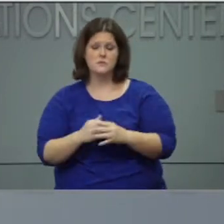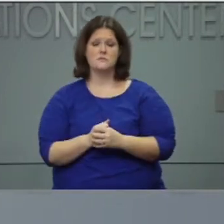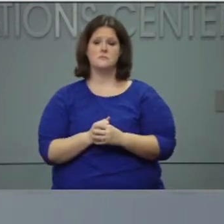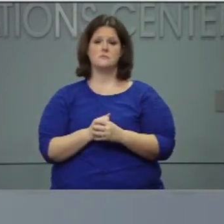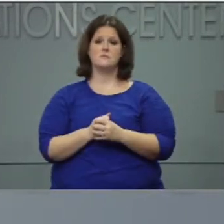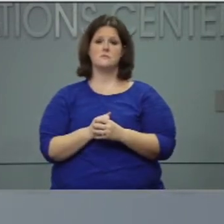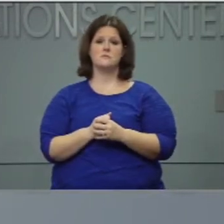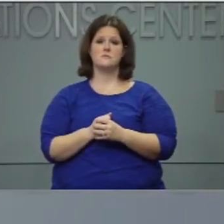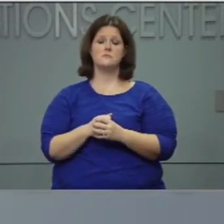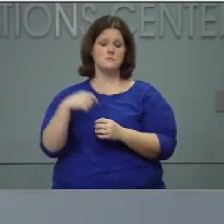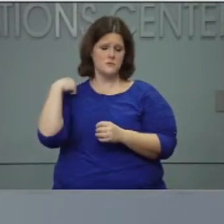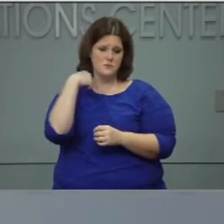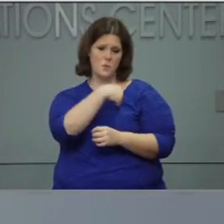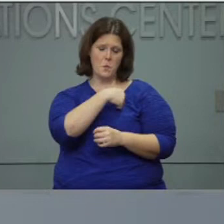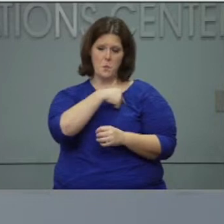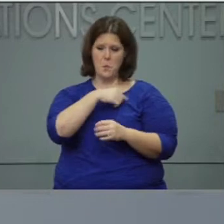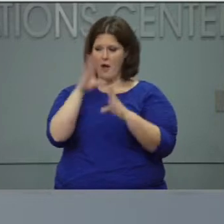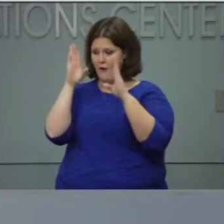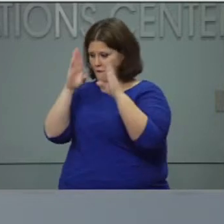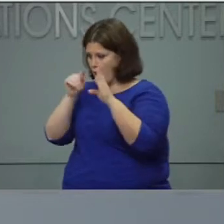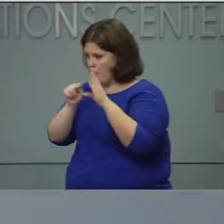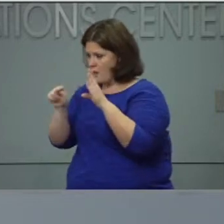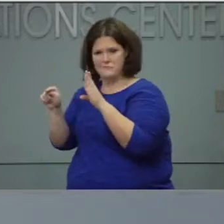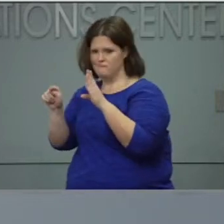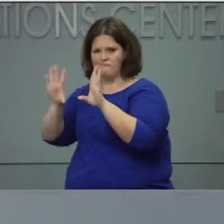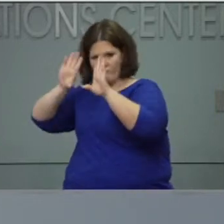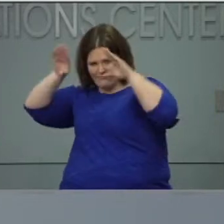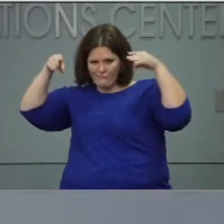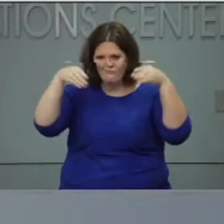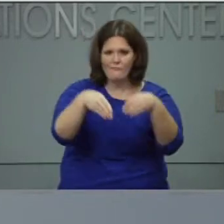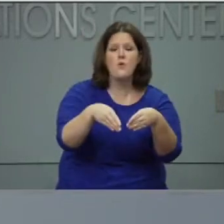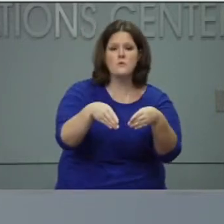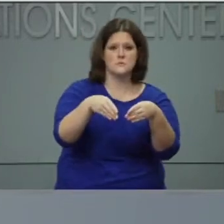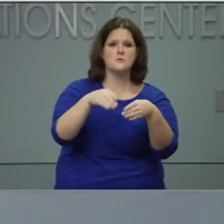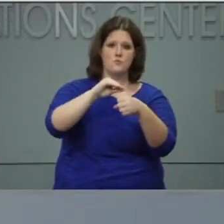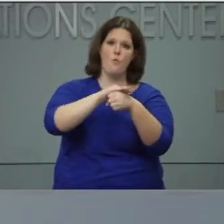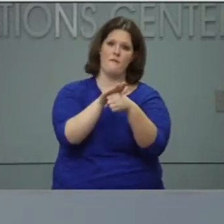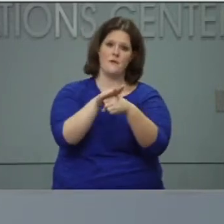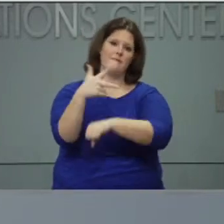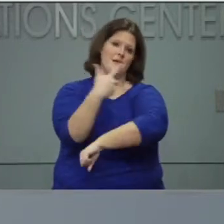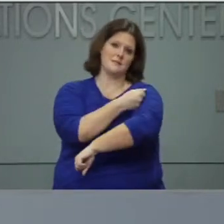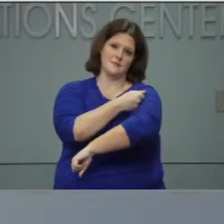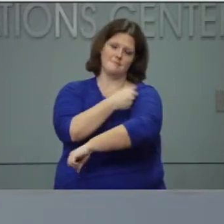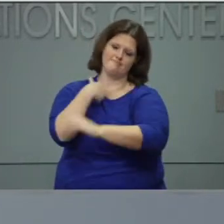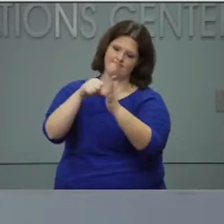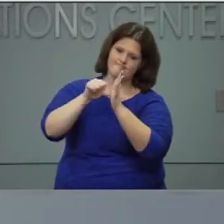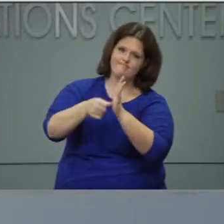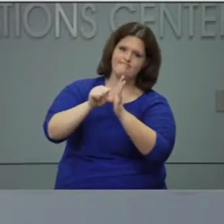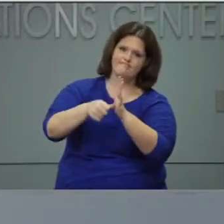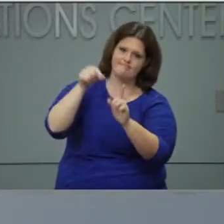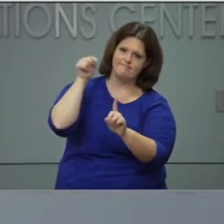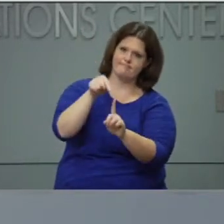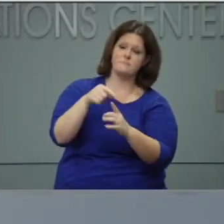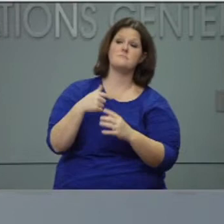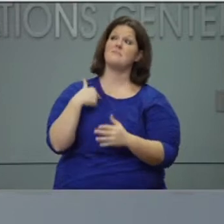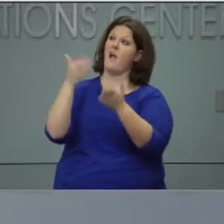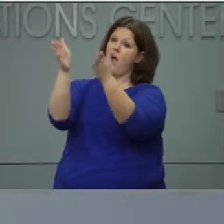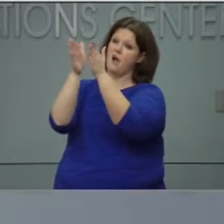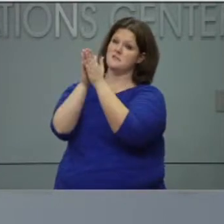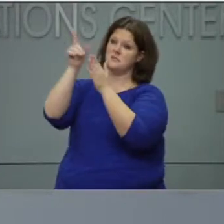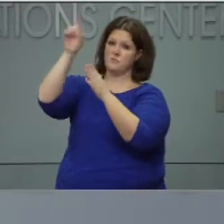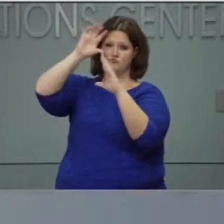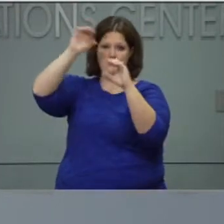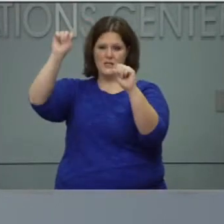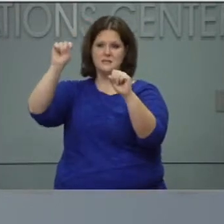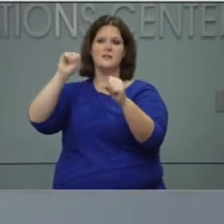and laser focus on the vaccination effort. I've asked the President to authorize more National Guard help so